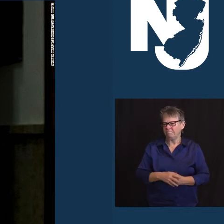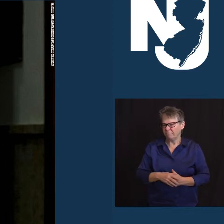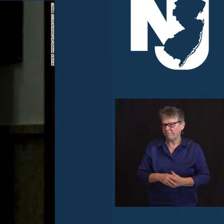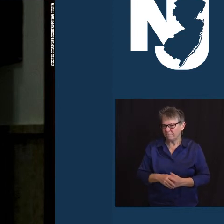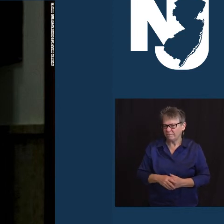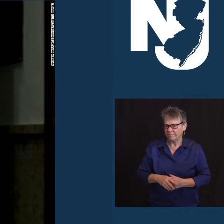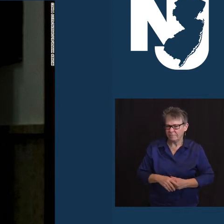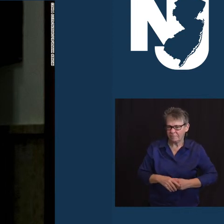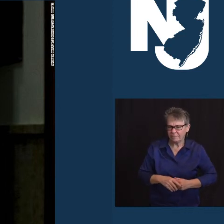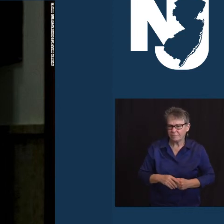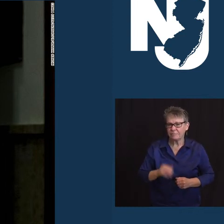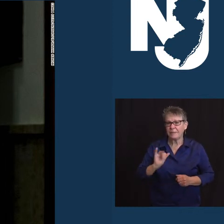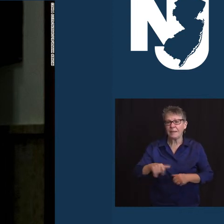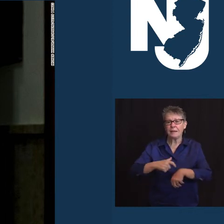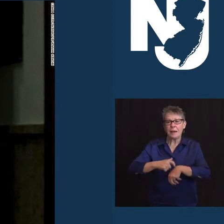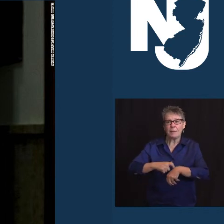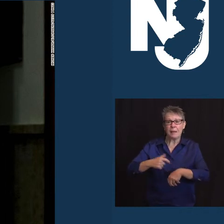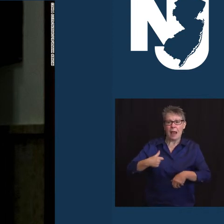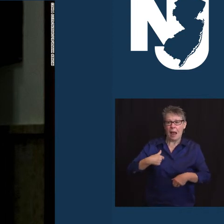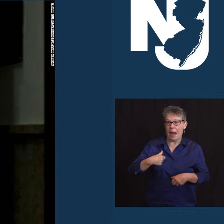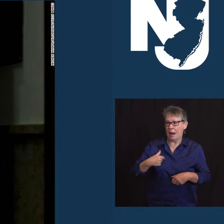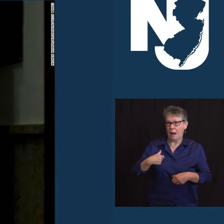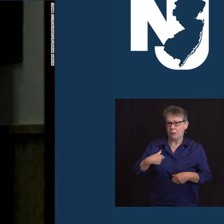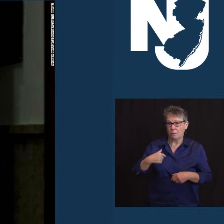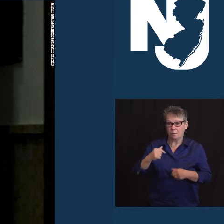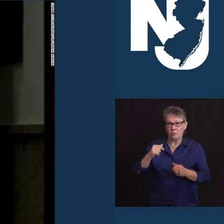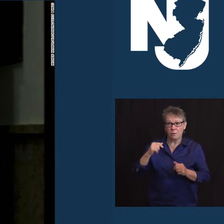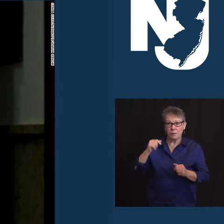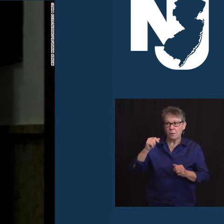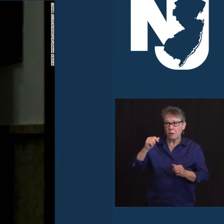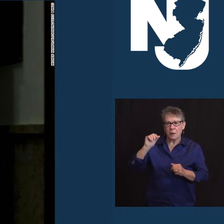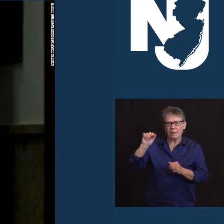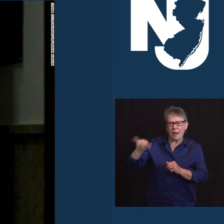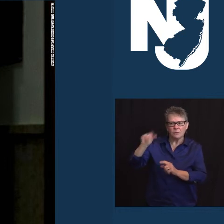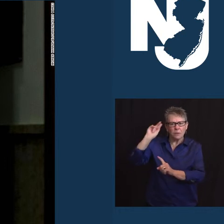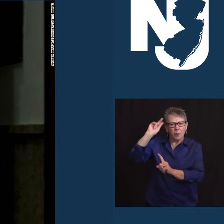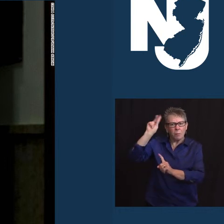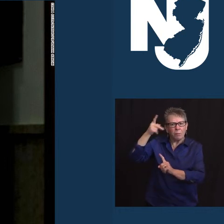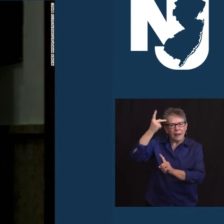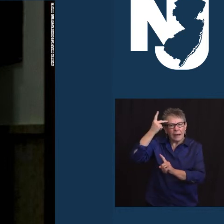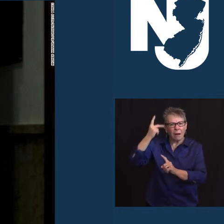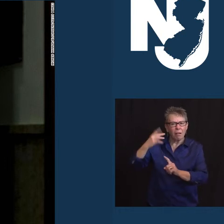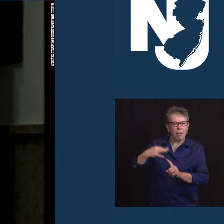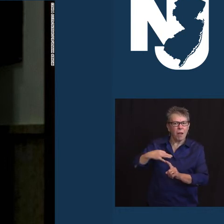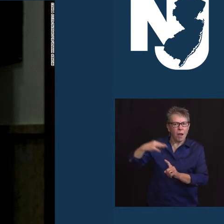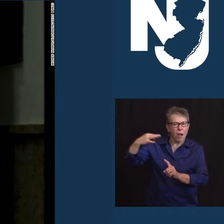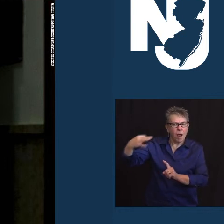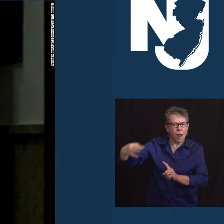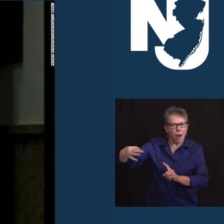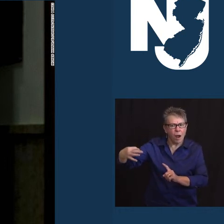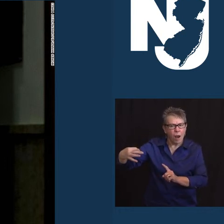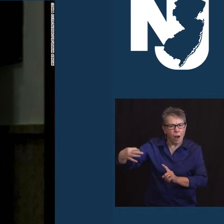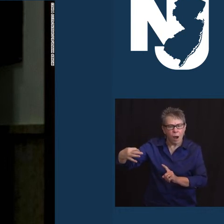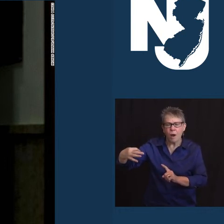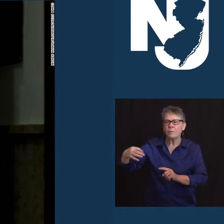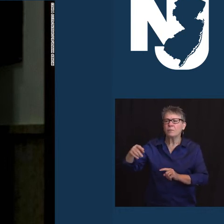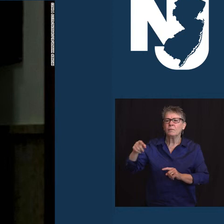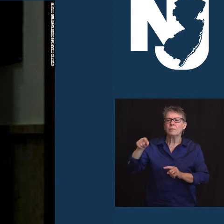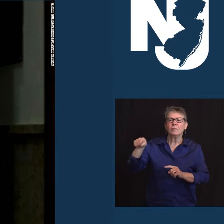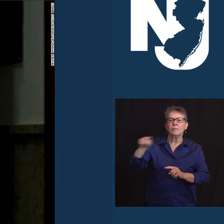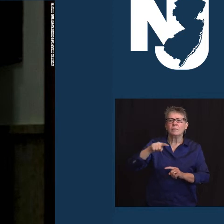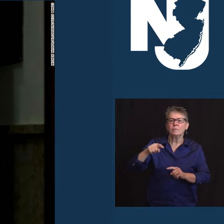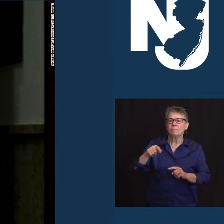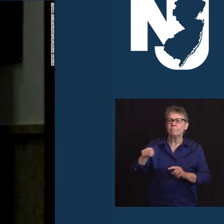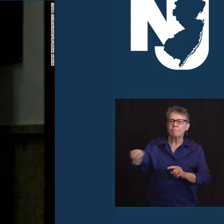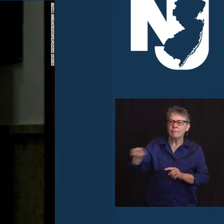a career foreign service, and you were about to go out to your posting. He would want to see you before you left. He'd bring you